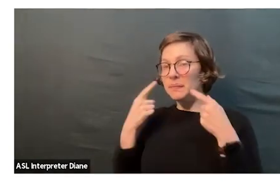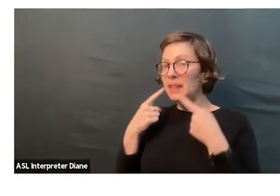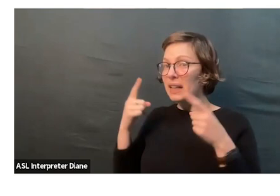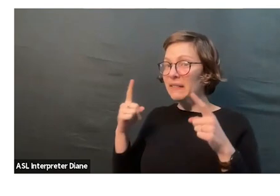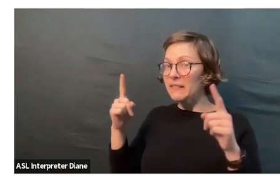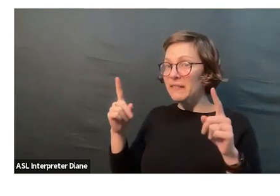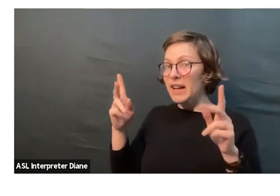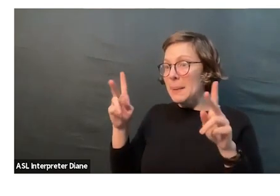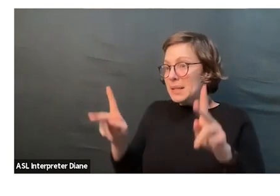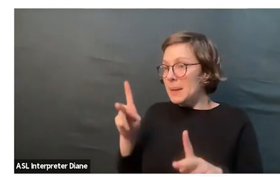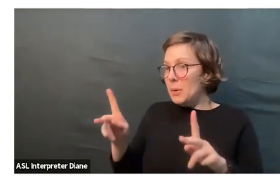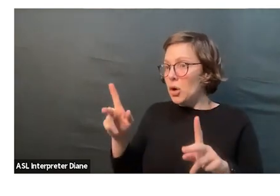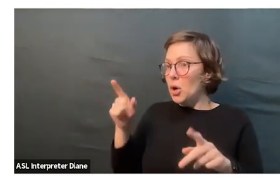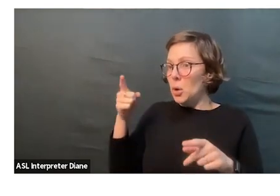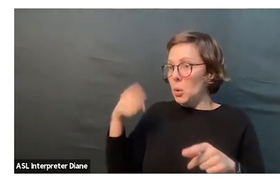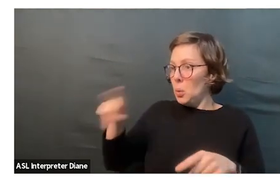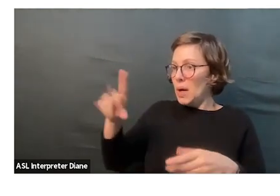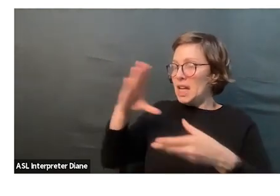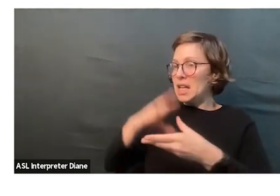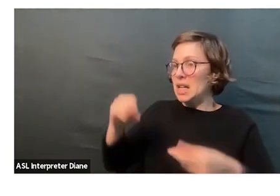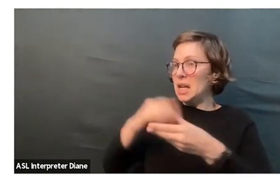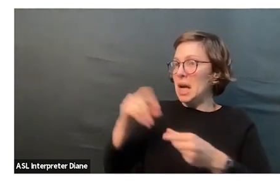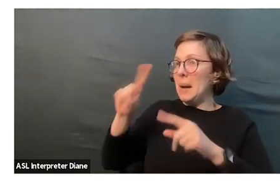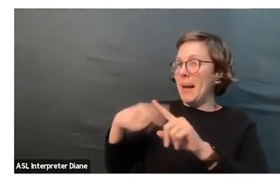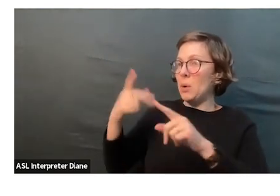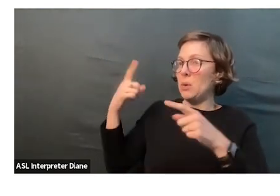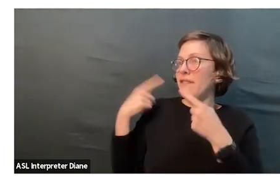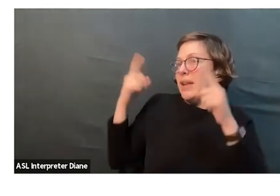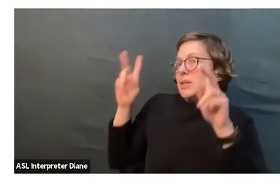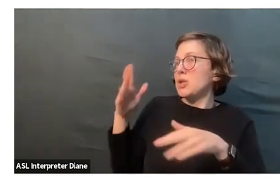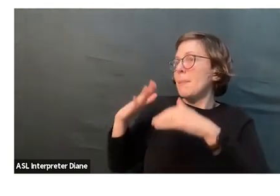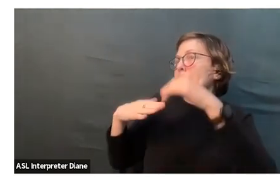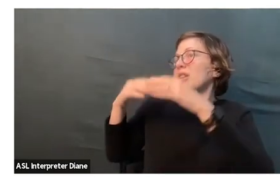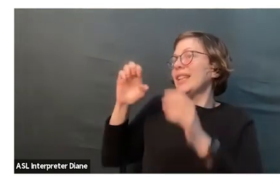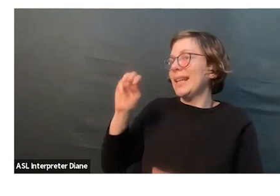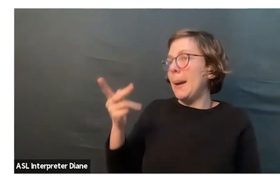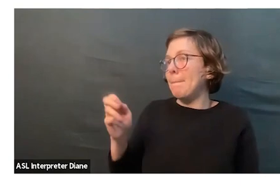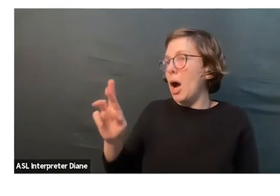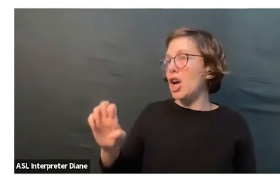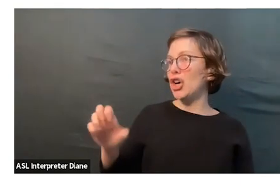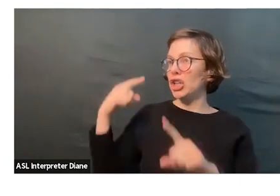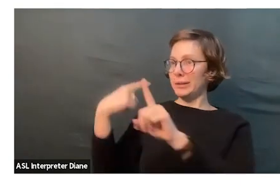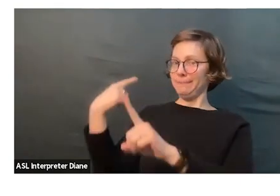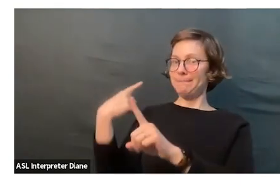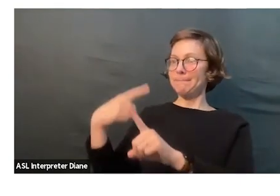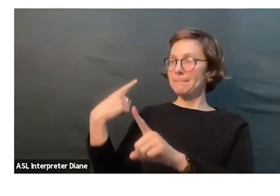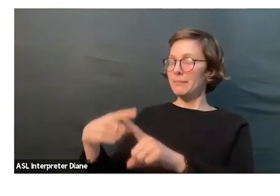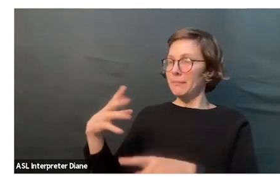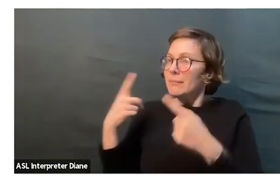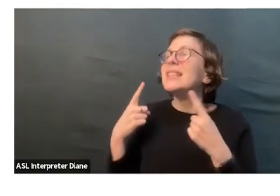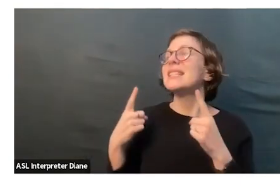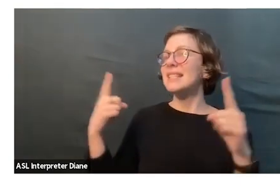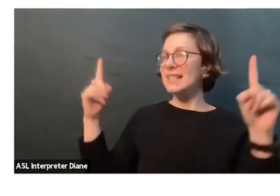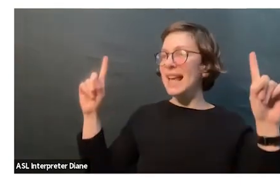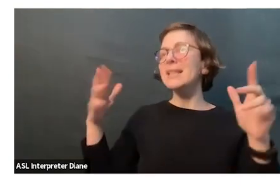Celine, I see a question I'd like to answer, if you don't mind. Yes, of course, please do. Yes. Emma asks, would you be able to speak about the role